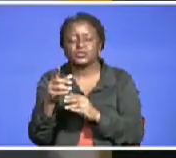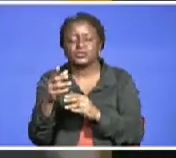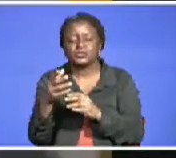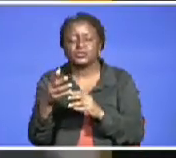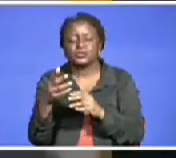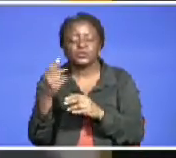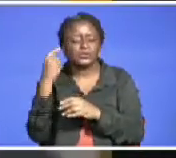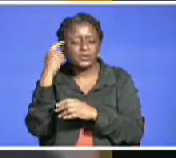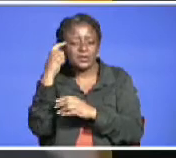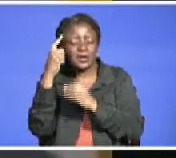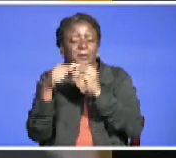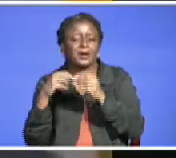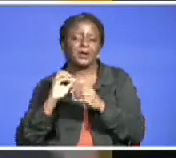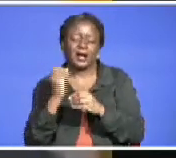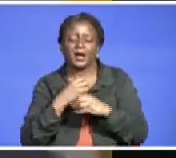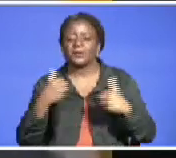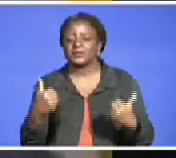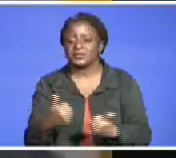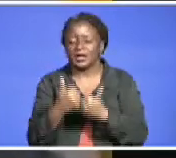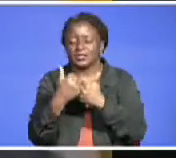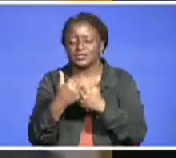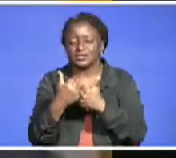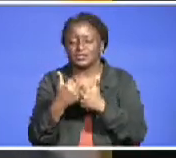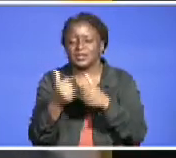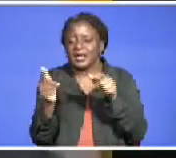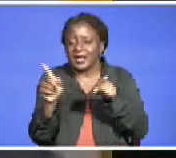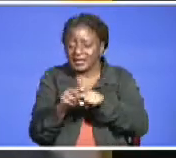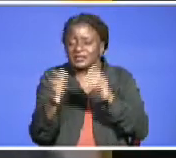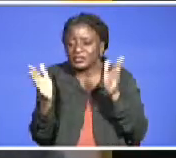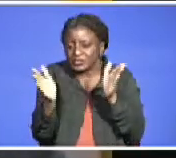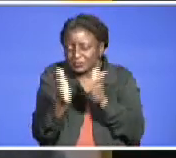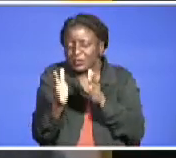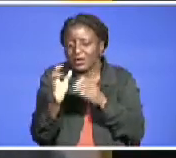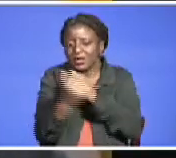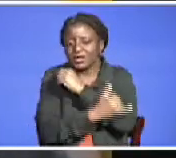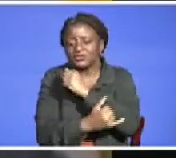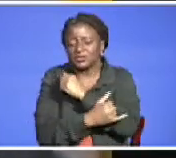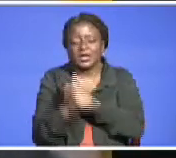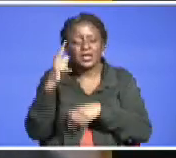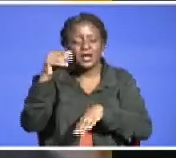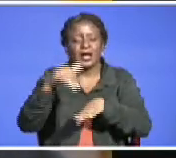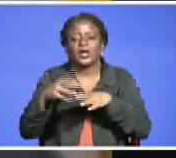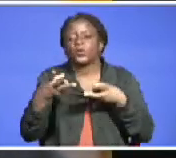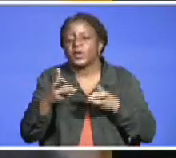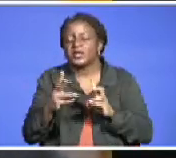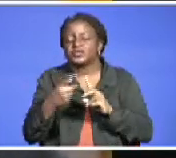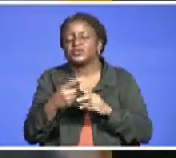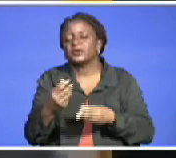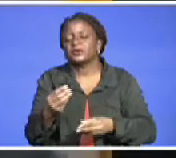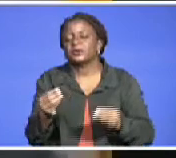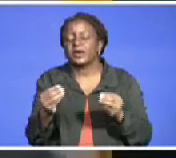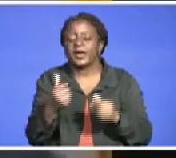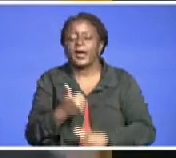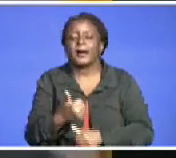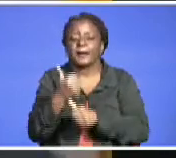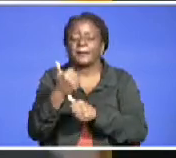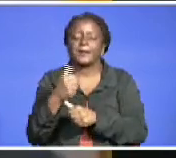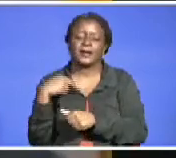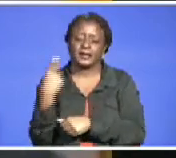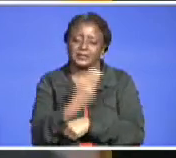developing state and to look at ways and means that you might be able to further assist our recovery from hurricanes like